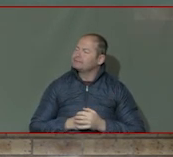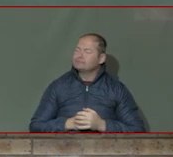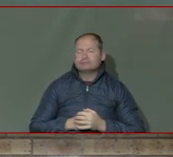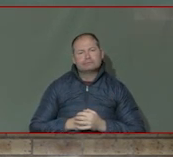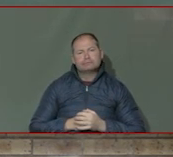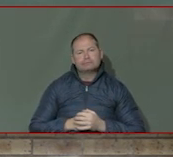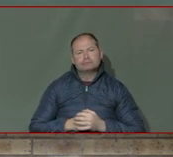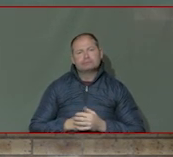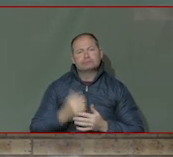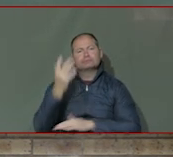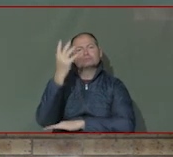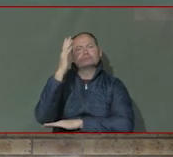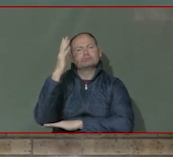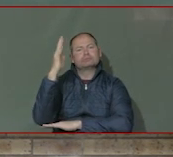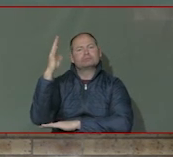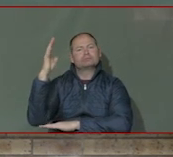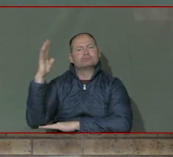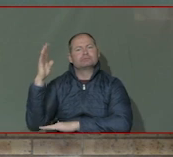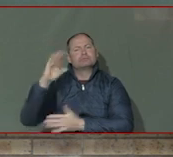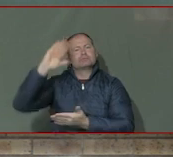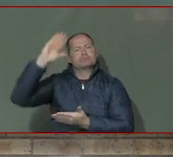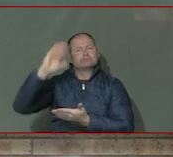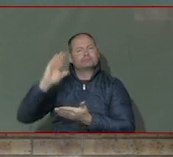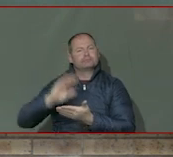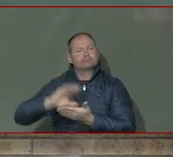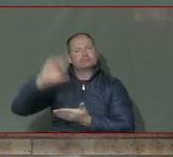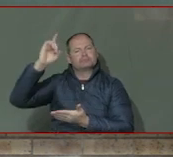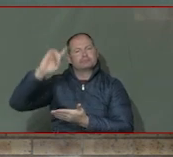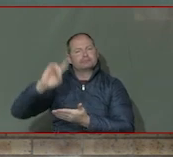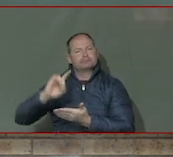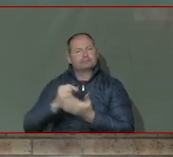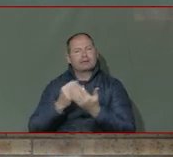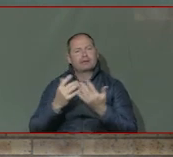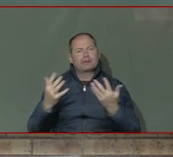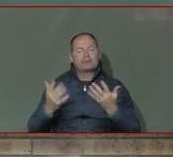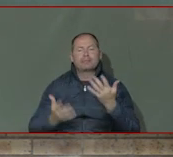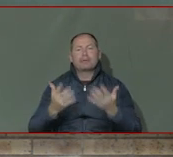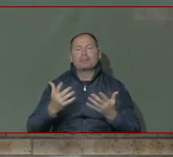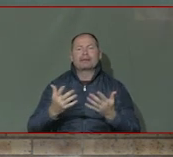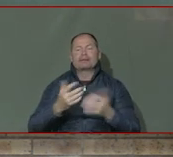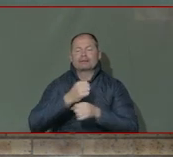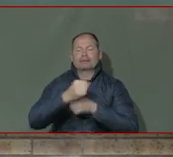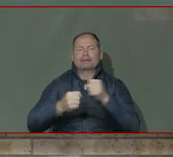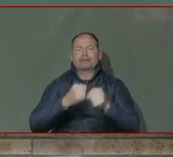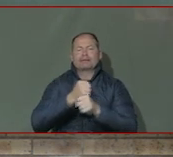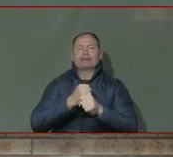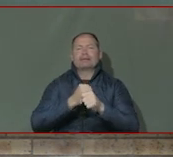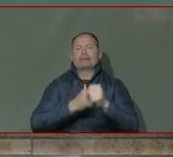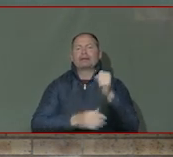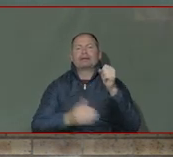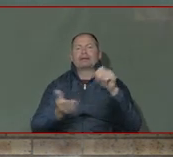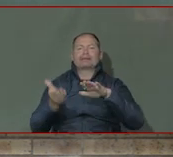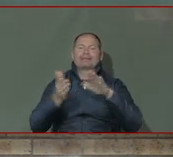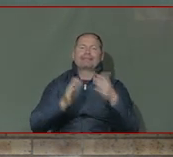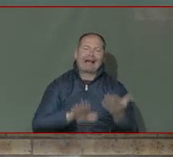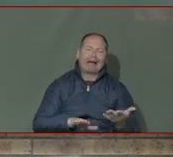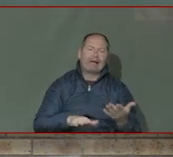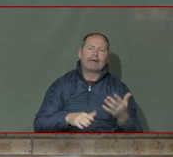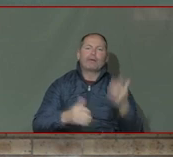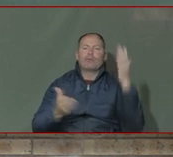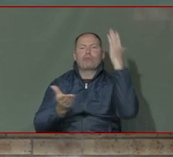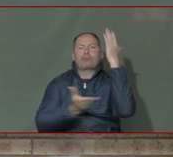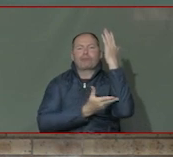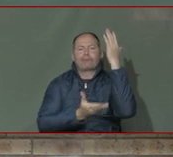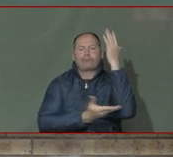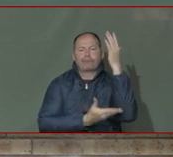of trees that we have here on campus. Now during the year, some maybe died and some were chopped down, and maybe at the end of the year